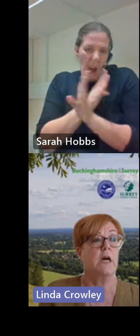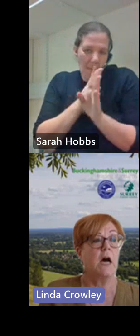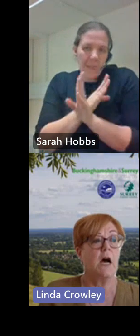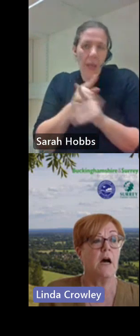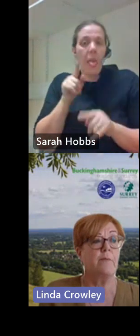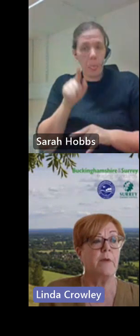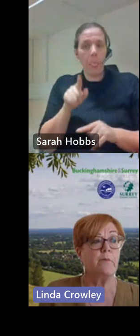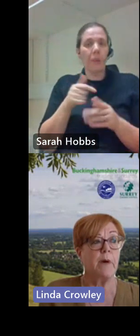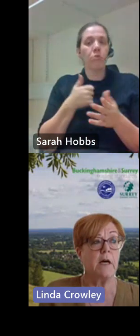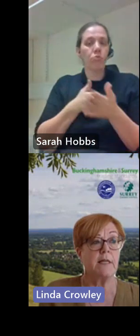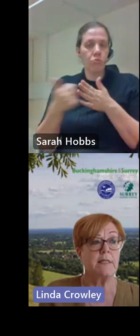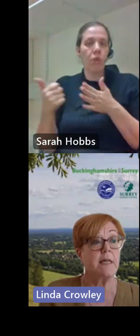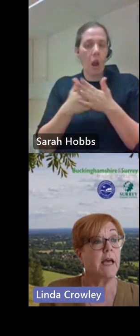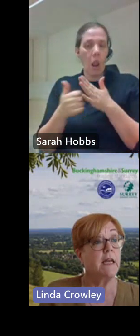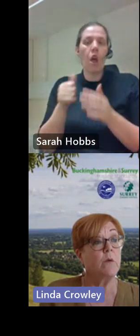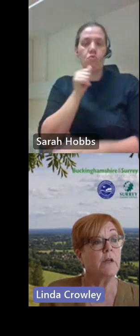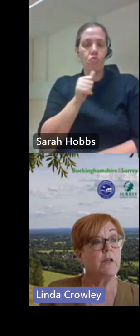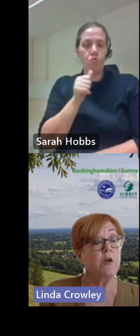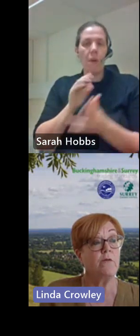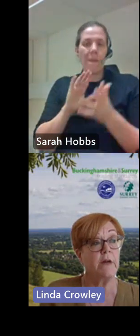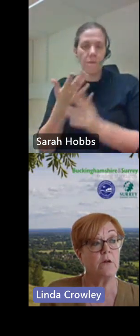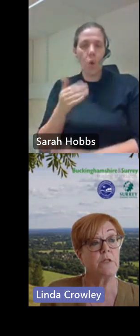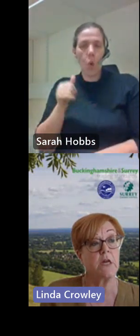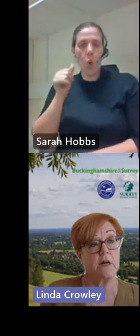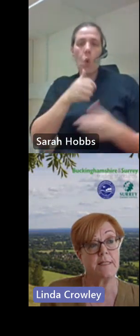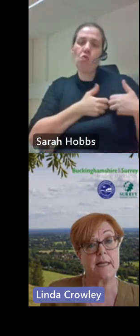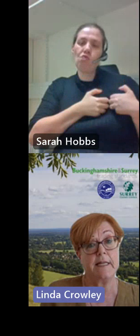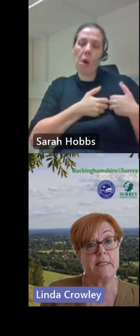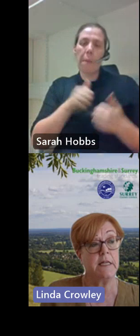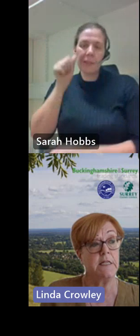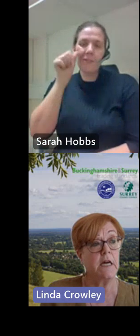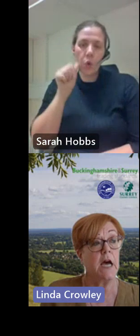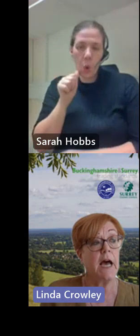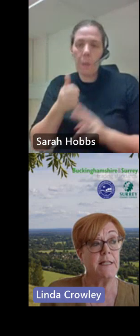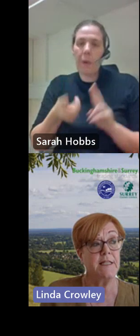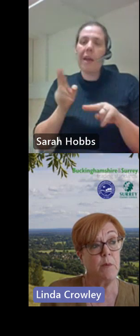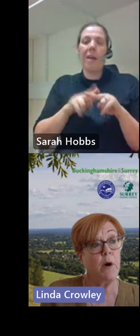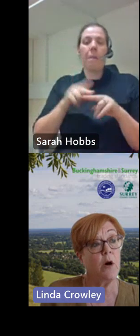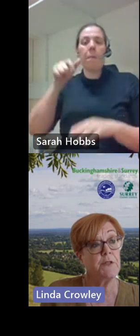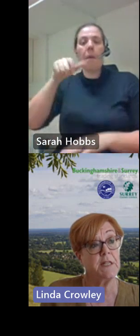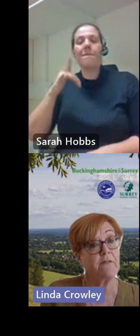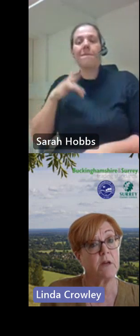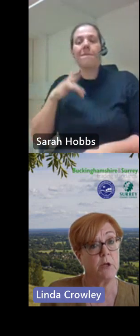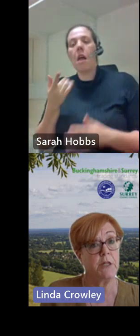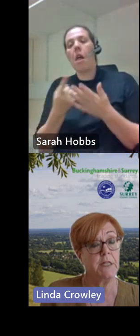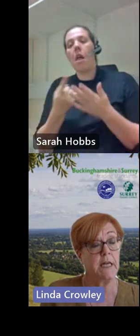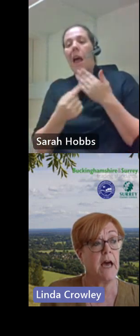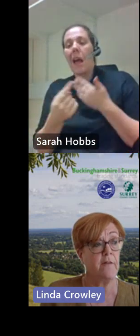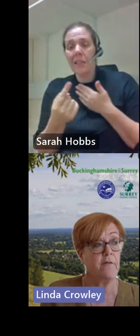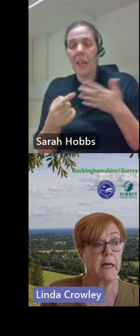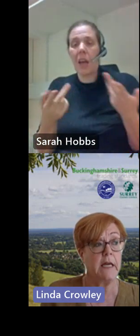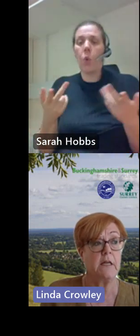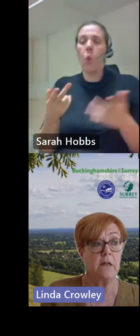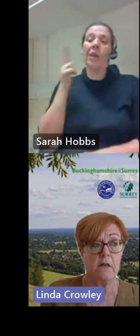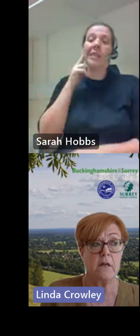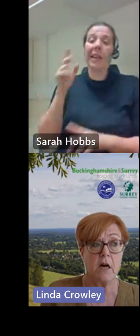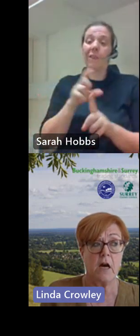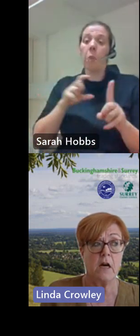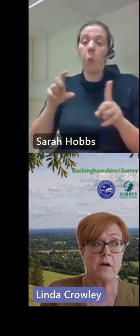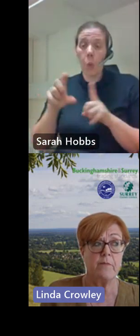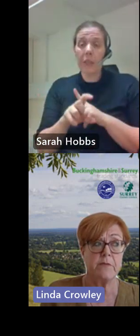typical. But as I say, anyone who feels isolated, and in the past, the deaf community have